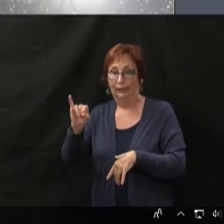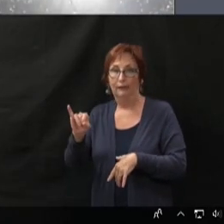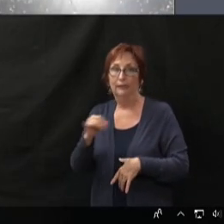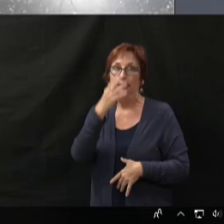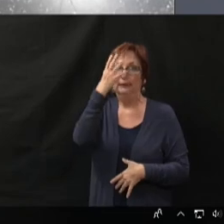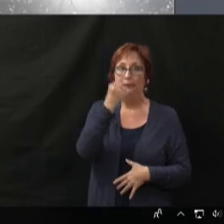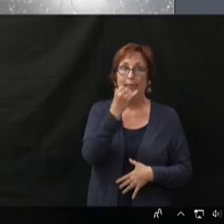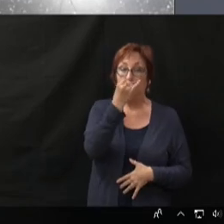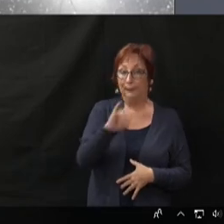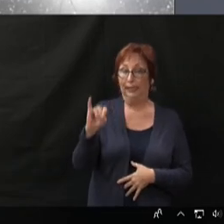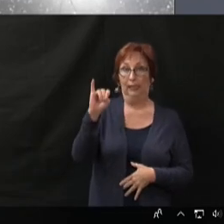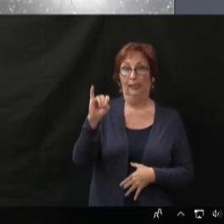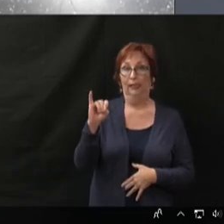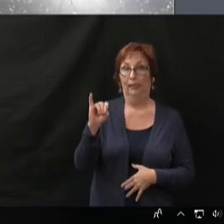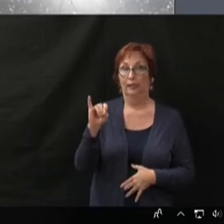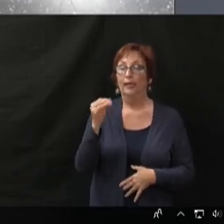Sleeping.